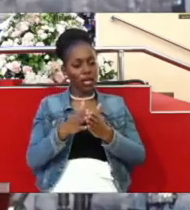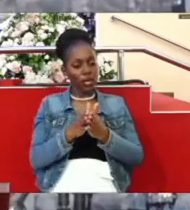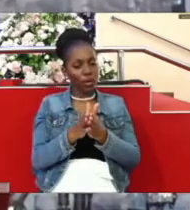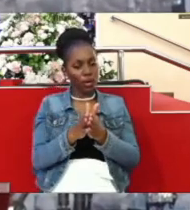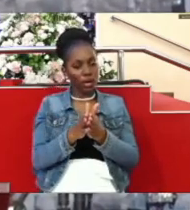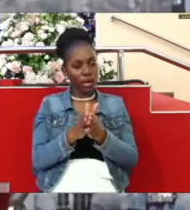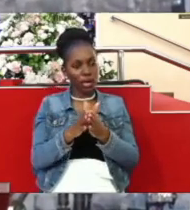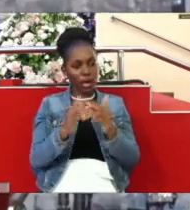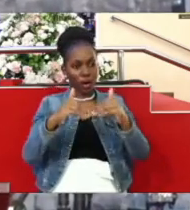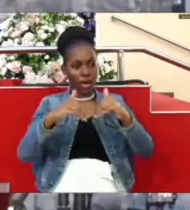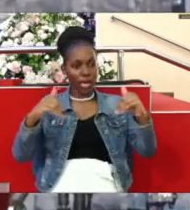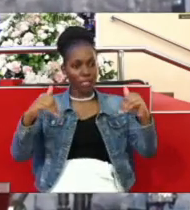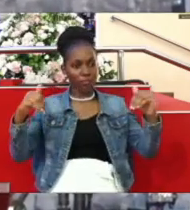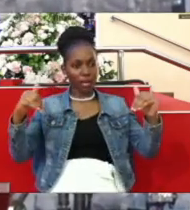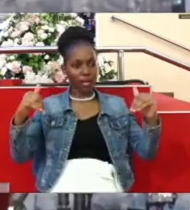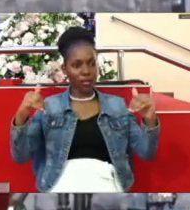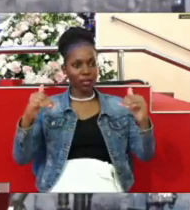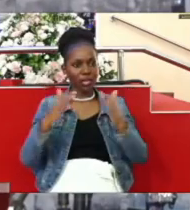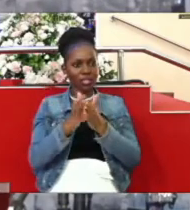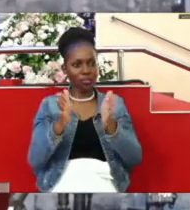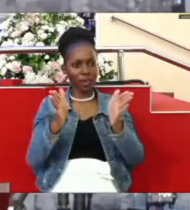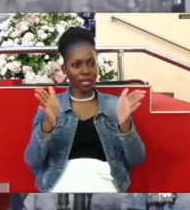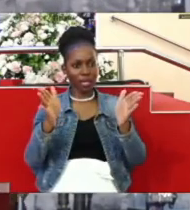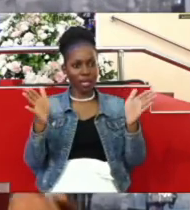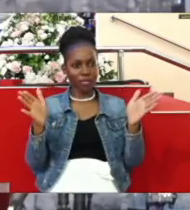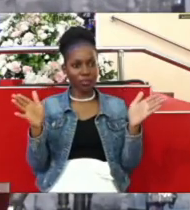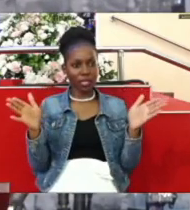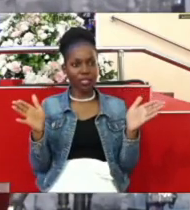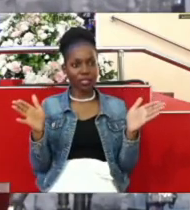Do not spare. Lengthen your